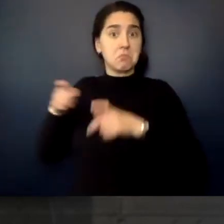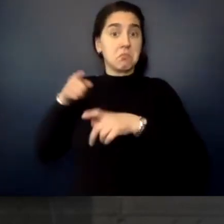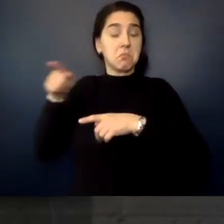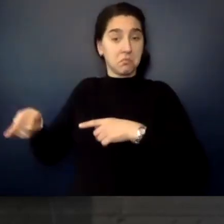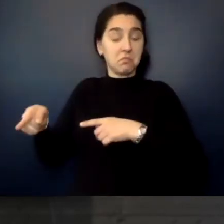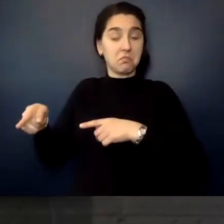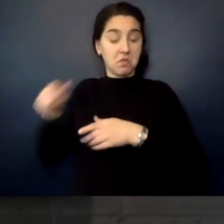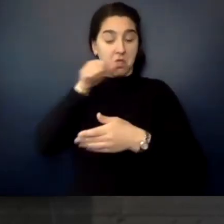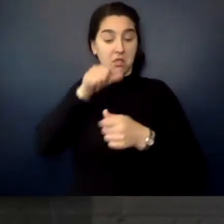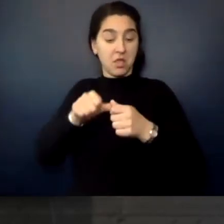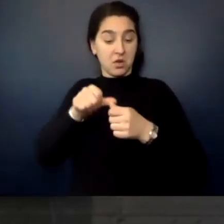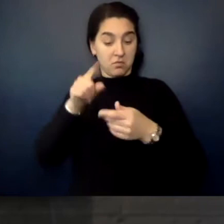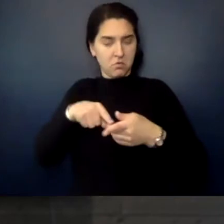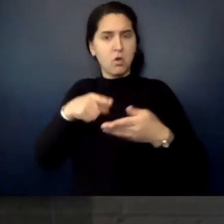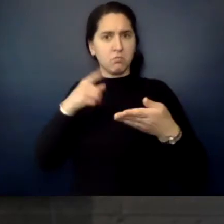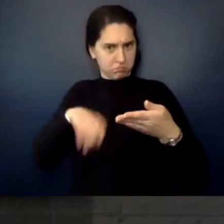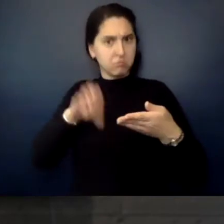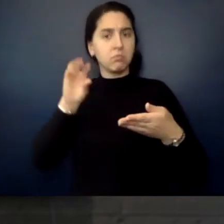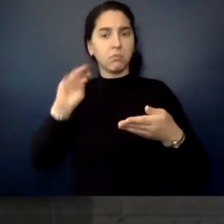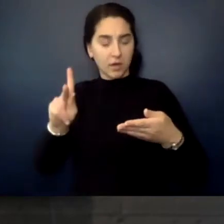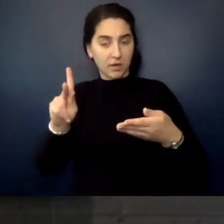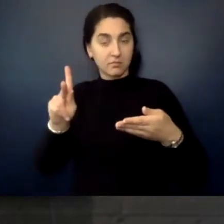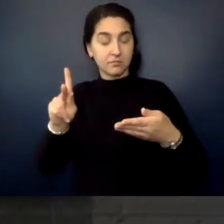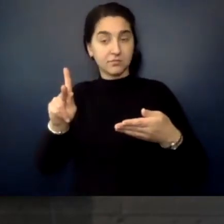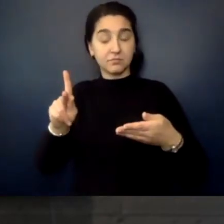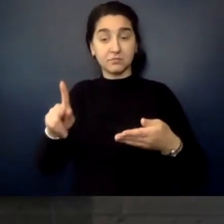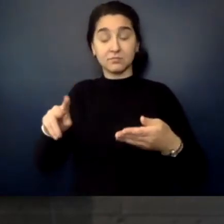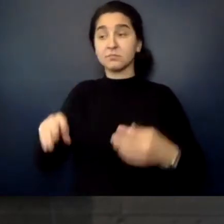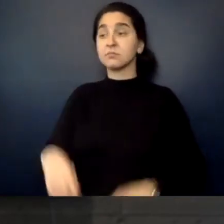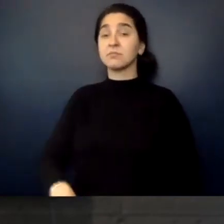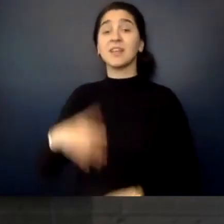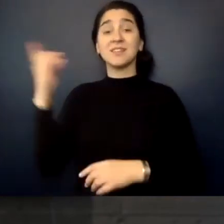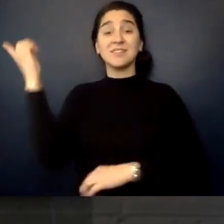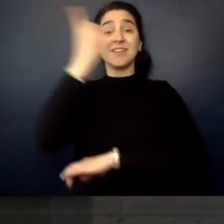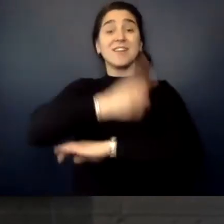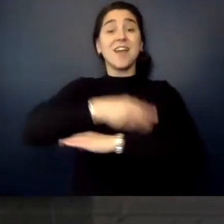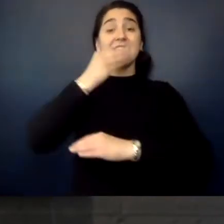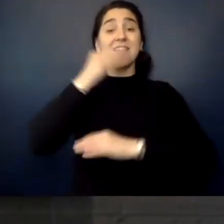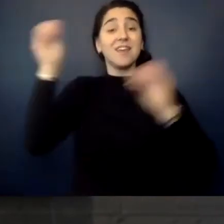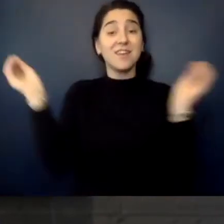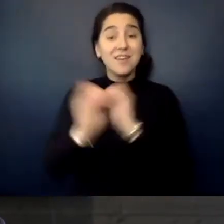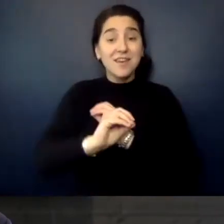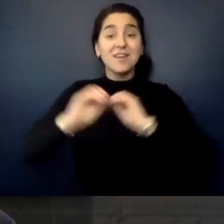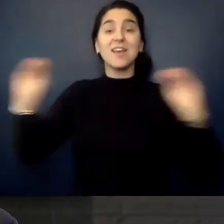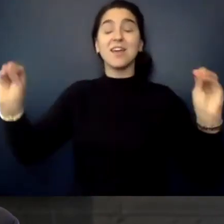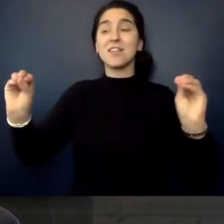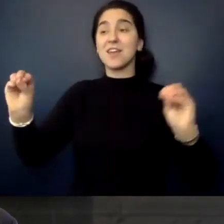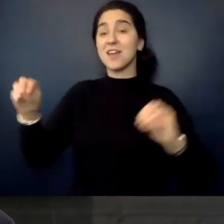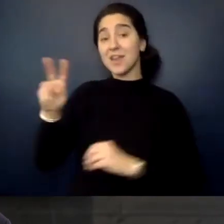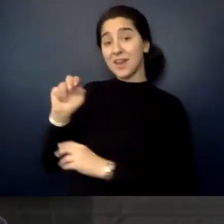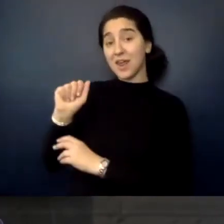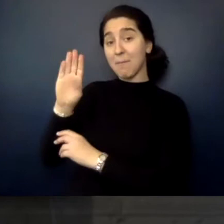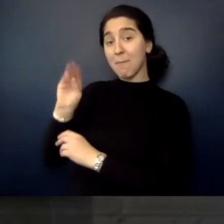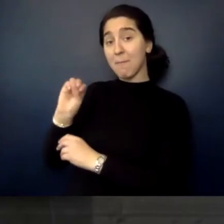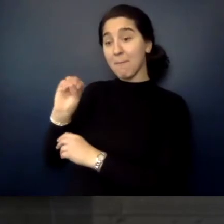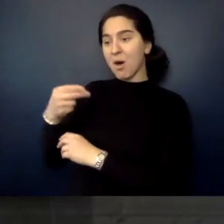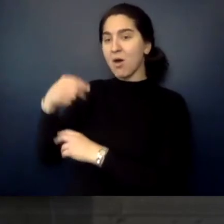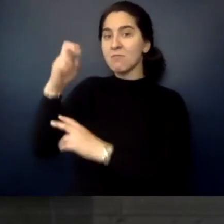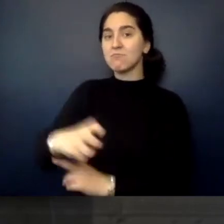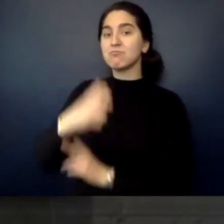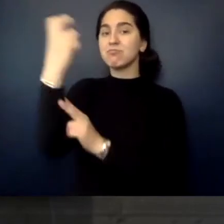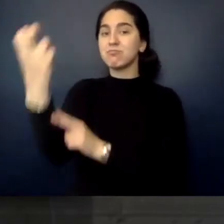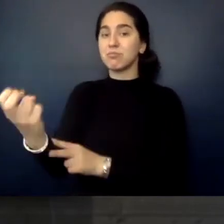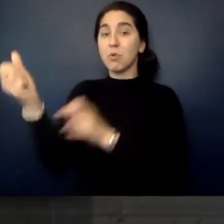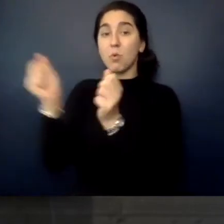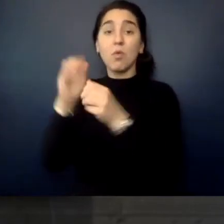them. They proclaimed a fast and seated Naboth in a prominent place among the people.